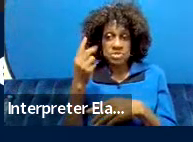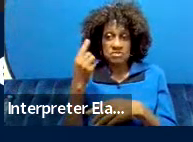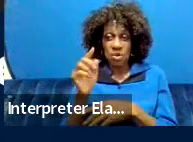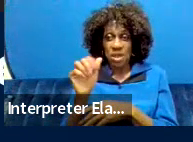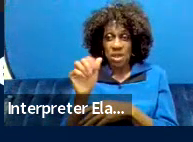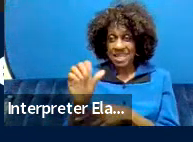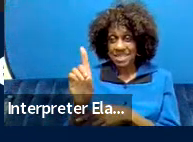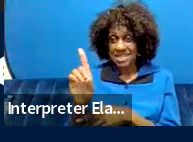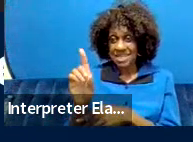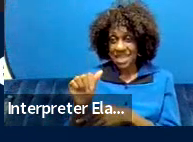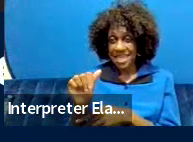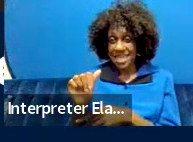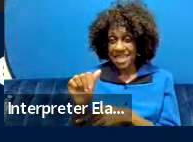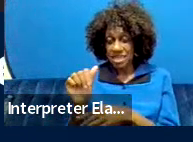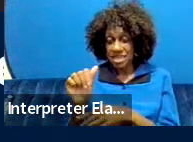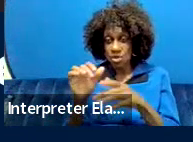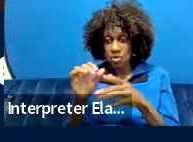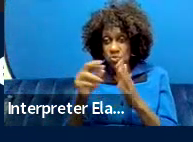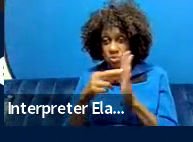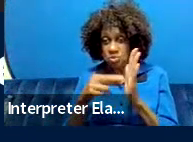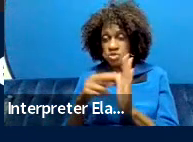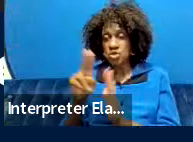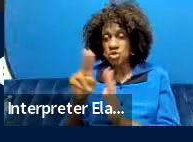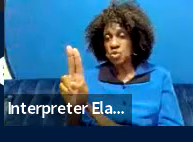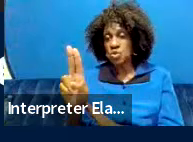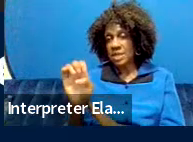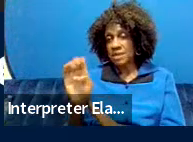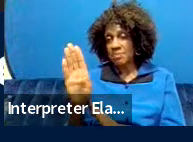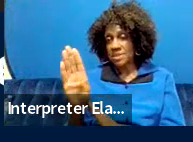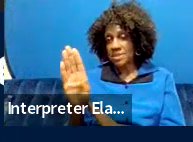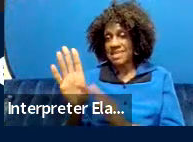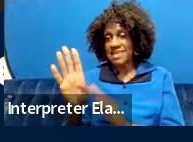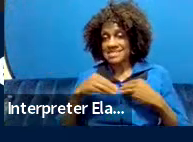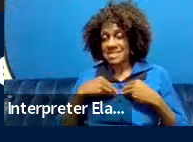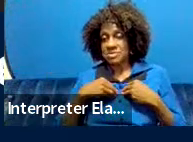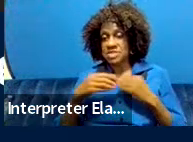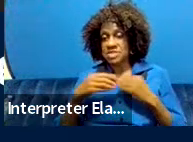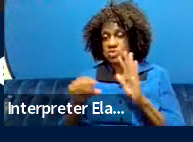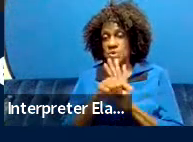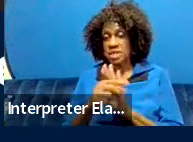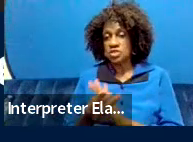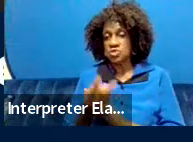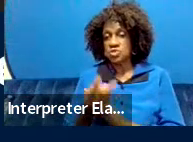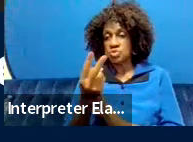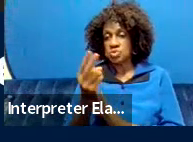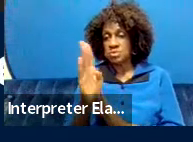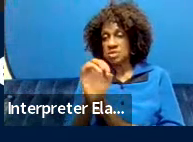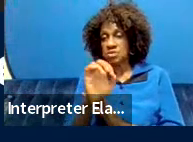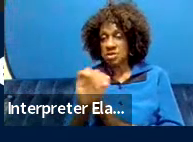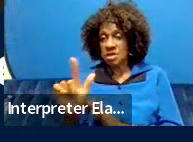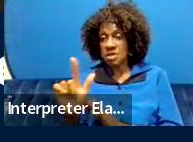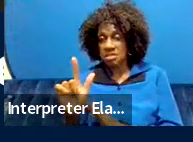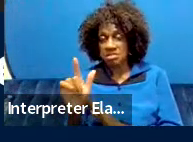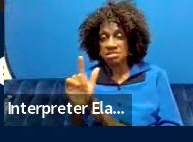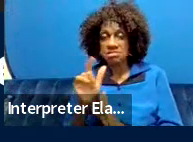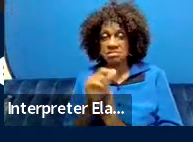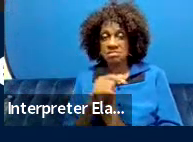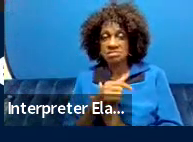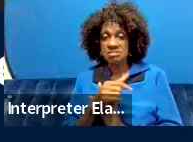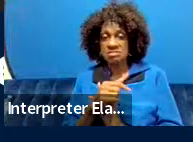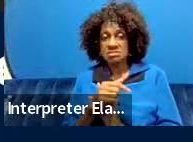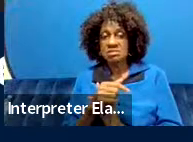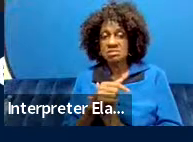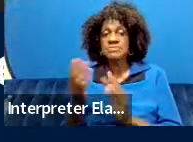ADA standards, UEB is acceptable as grade 2 Braille. Next slide,